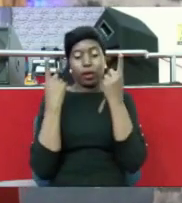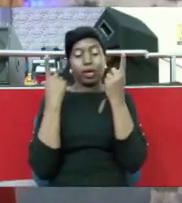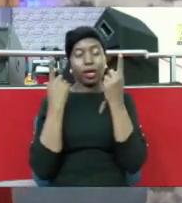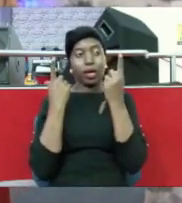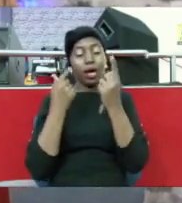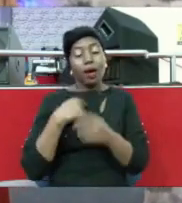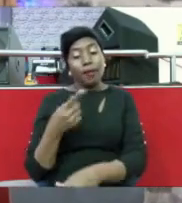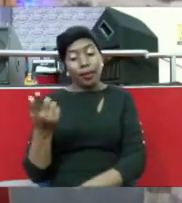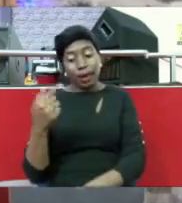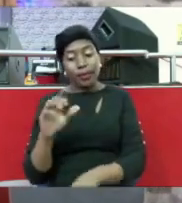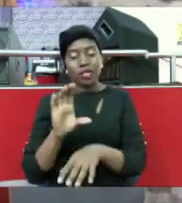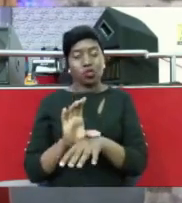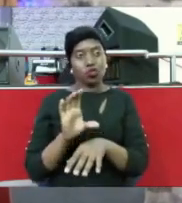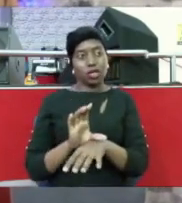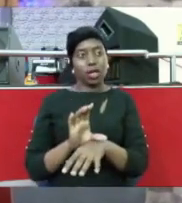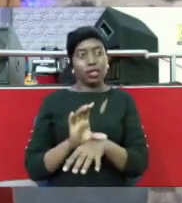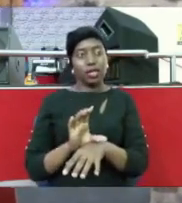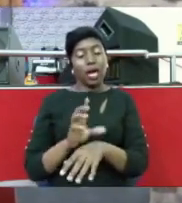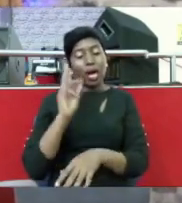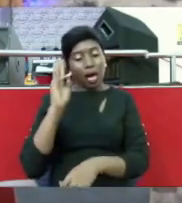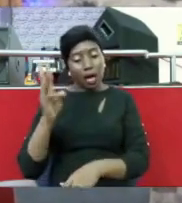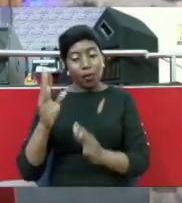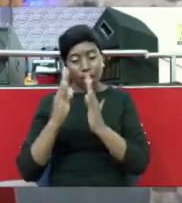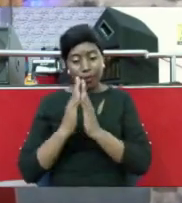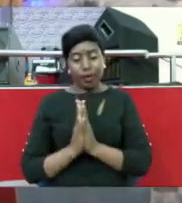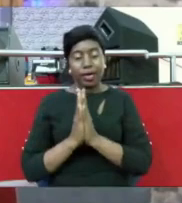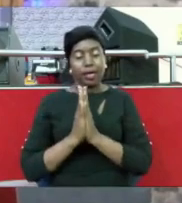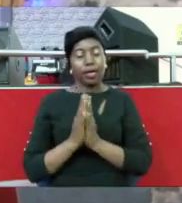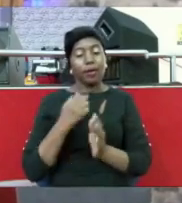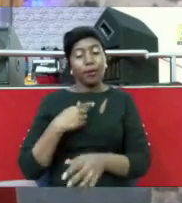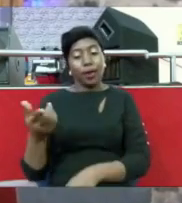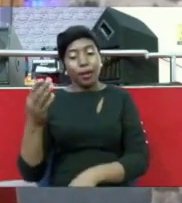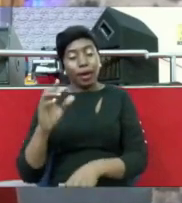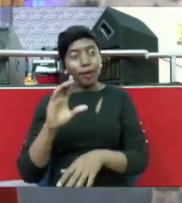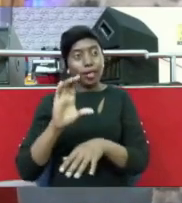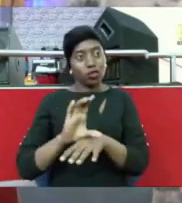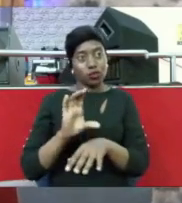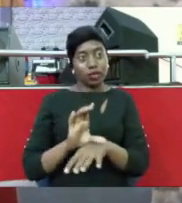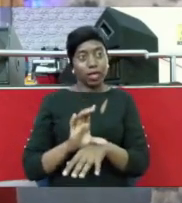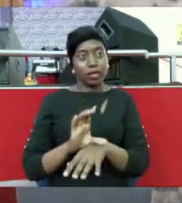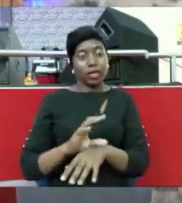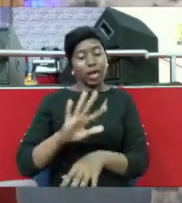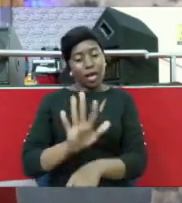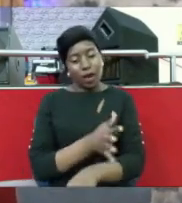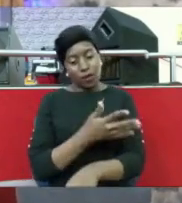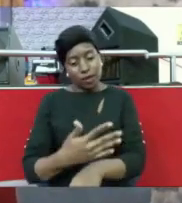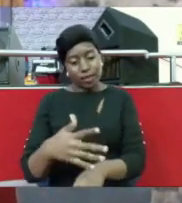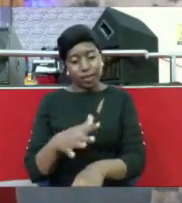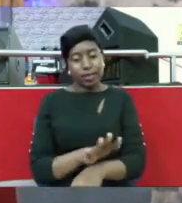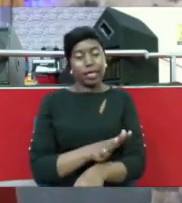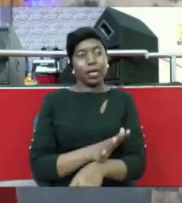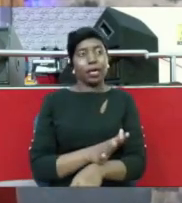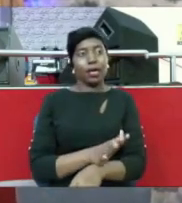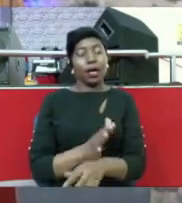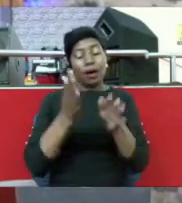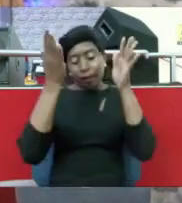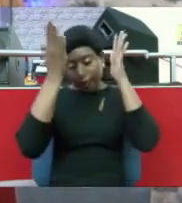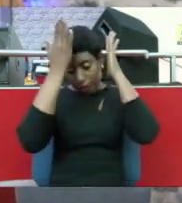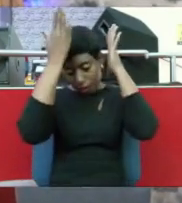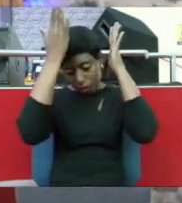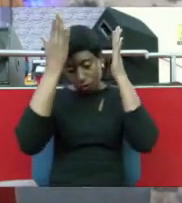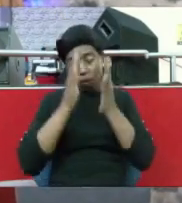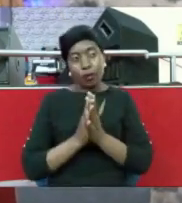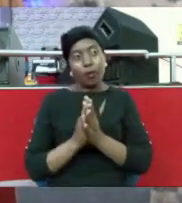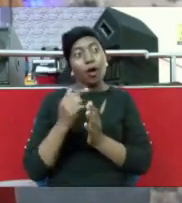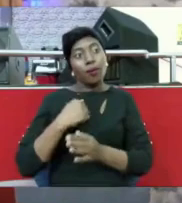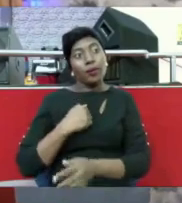coming to church. Nakuja kanisani. I will pray. Nitaomba. I'm coming to church. Nakuja kanisani. I will sing up. Nitaimba. Bishop. Askofu. I